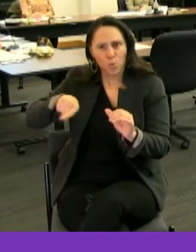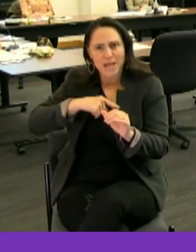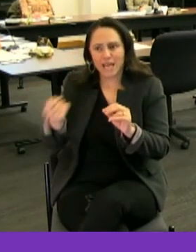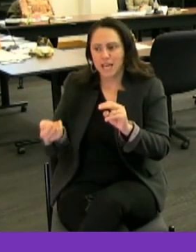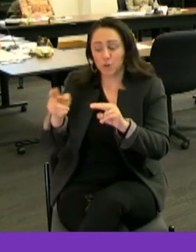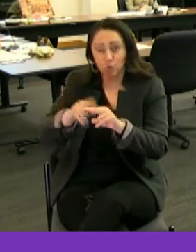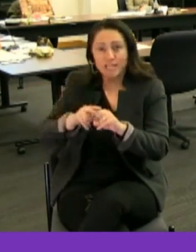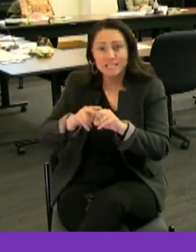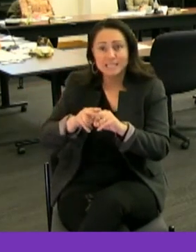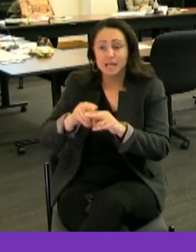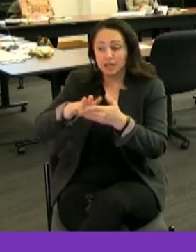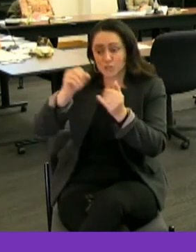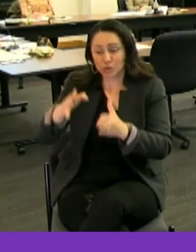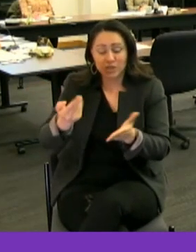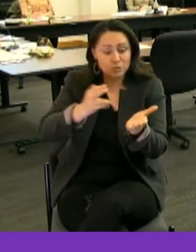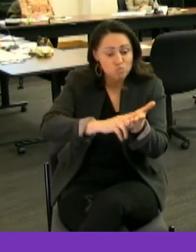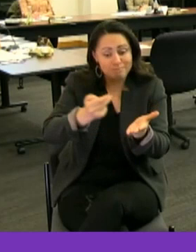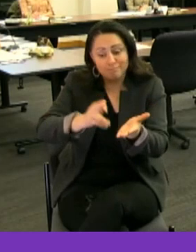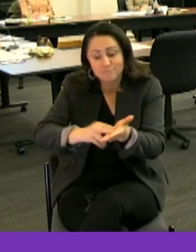enrollment, if we can not